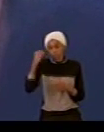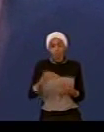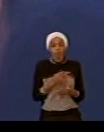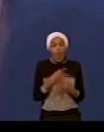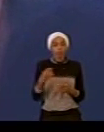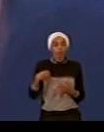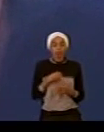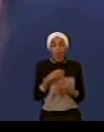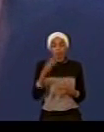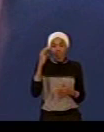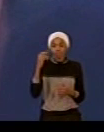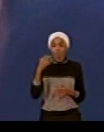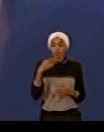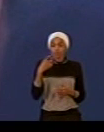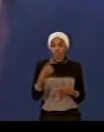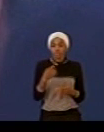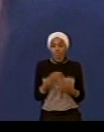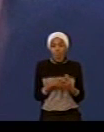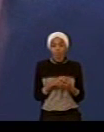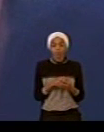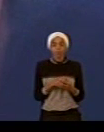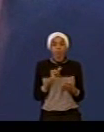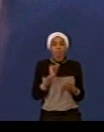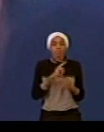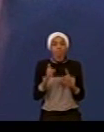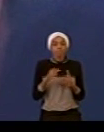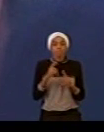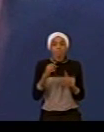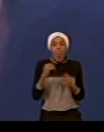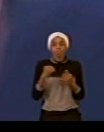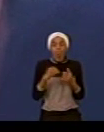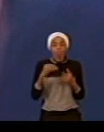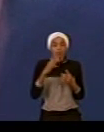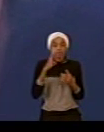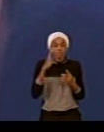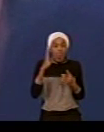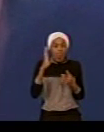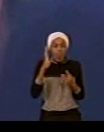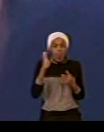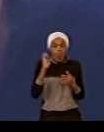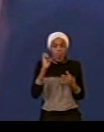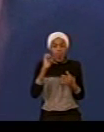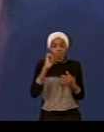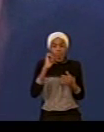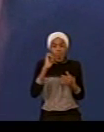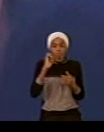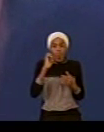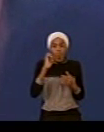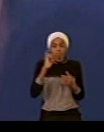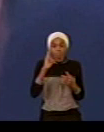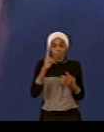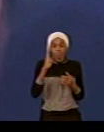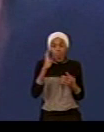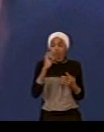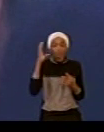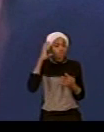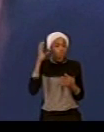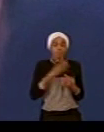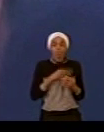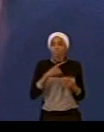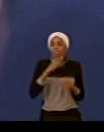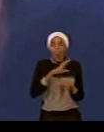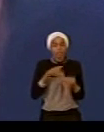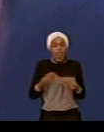it, and he delivered him out of their hands, and said, Let us not kill him. And Reuben said unto